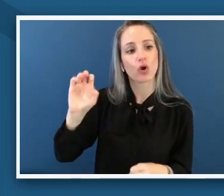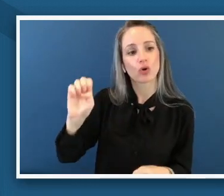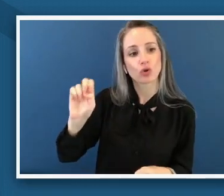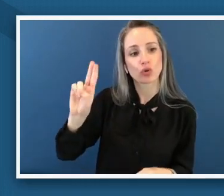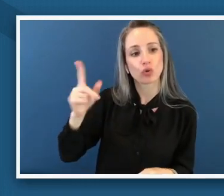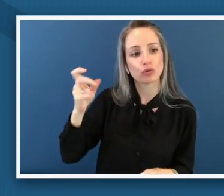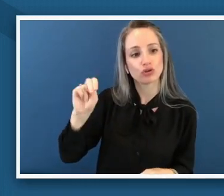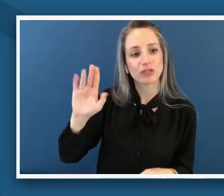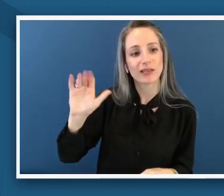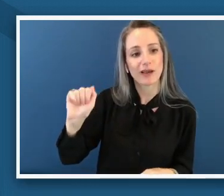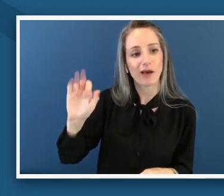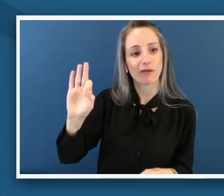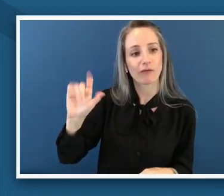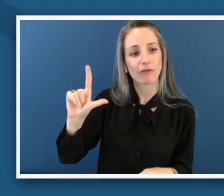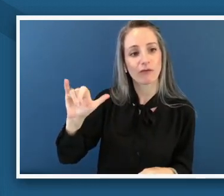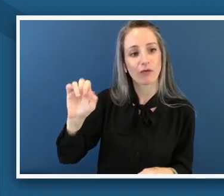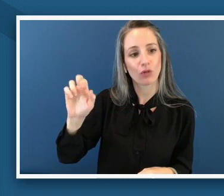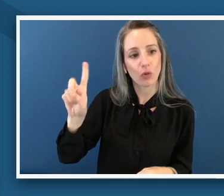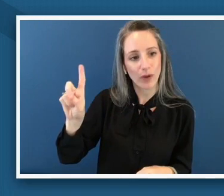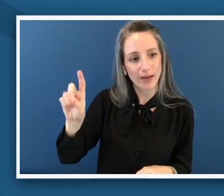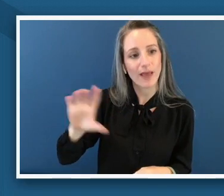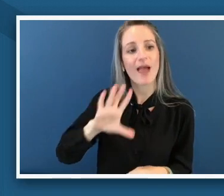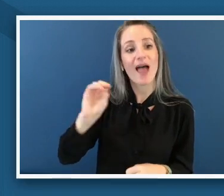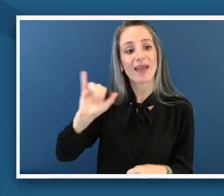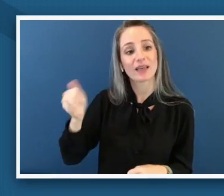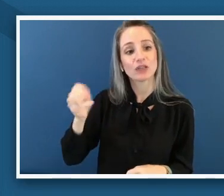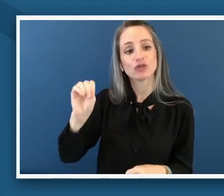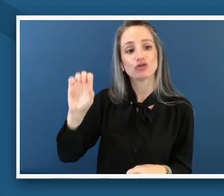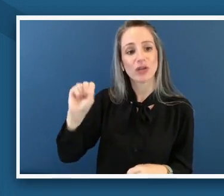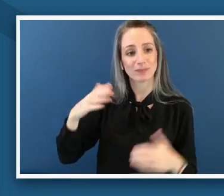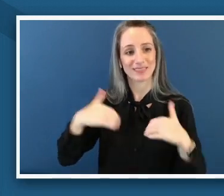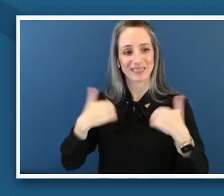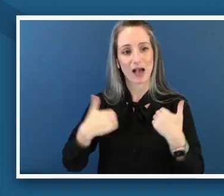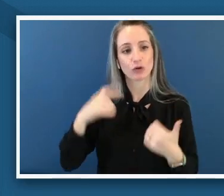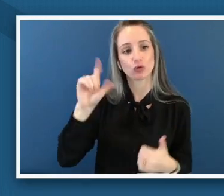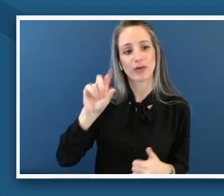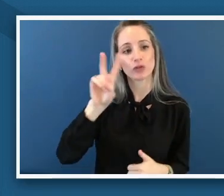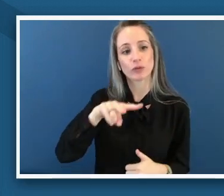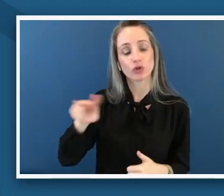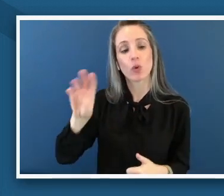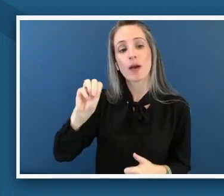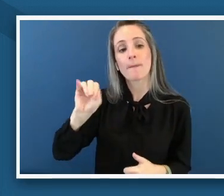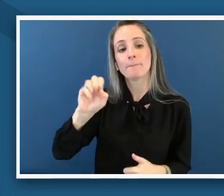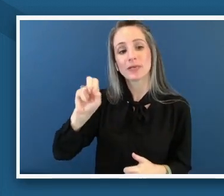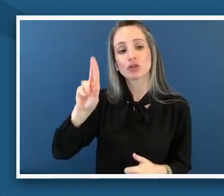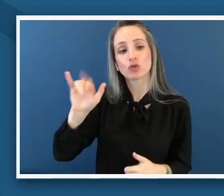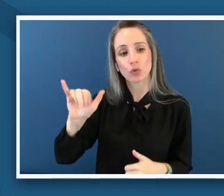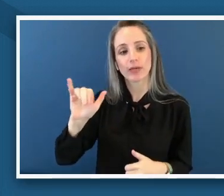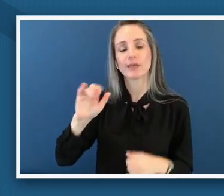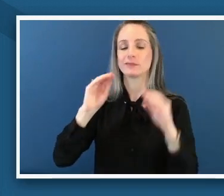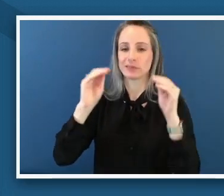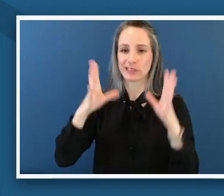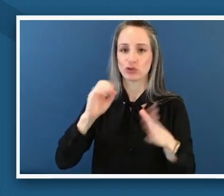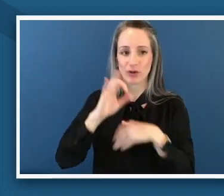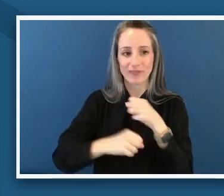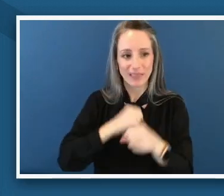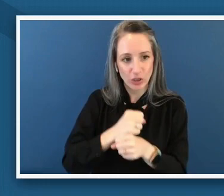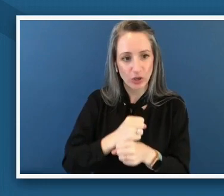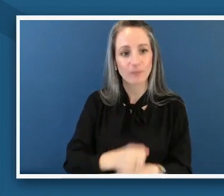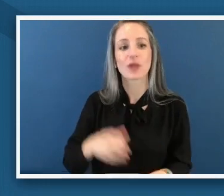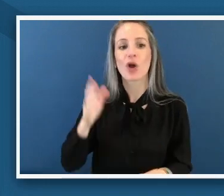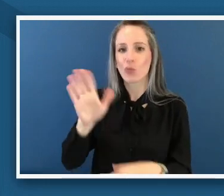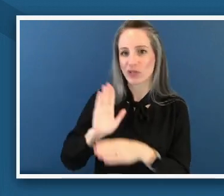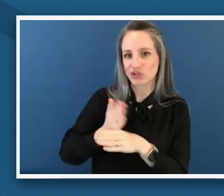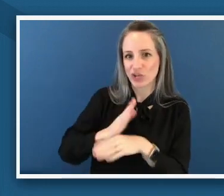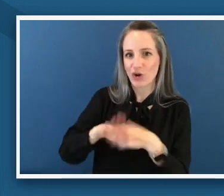James Young. Throughout the session, they will share their expertise and insights on how to center student voice in your classroom practice. Thank you